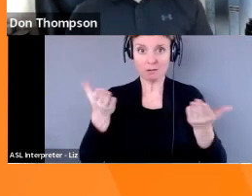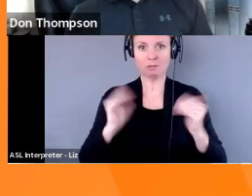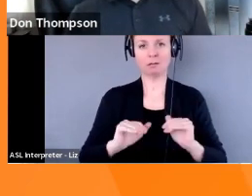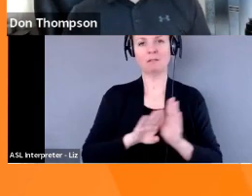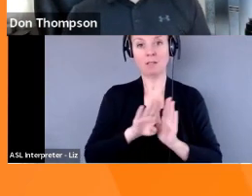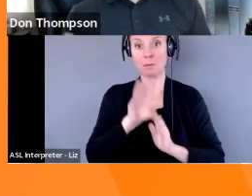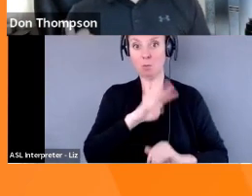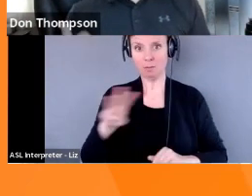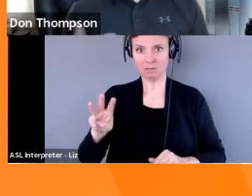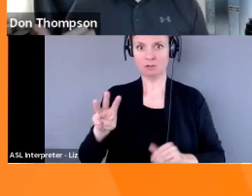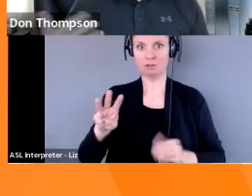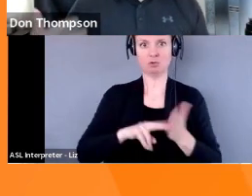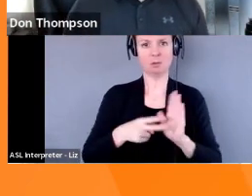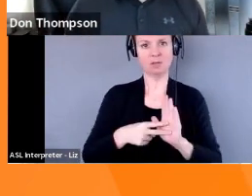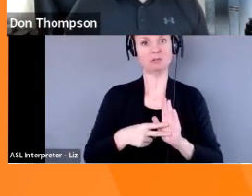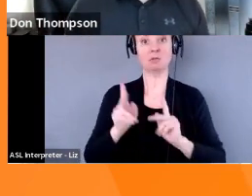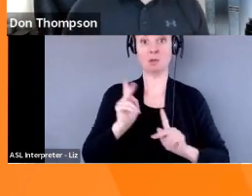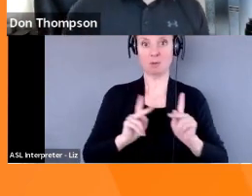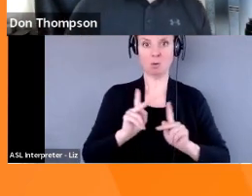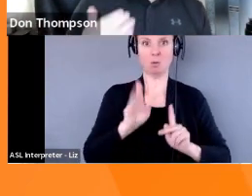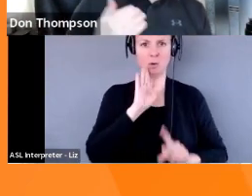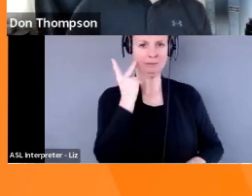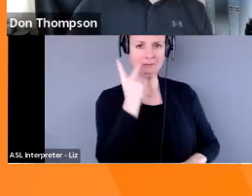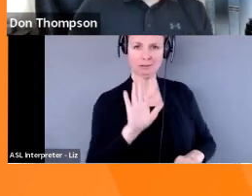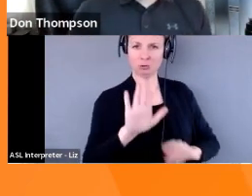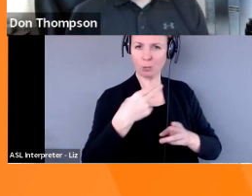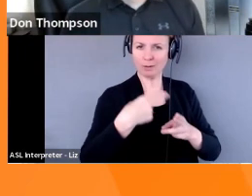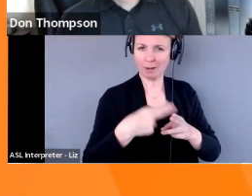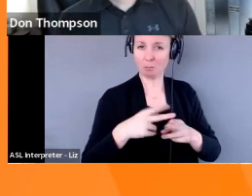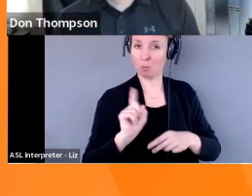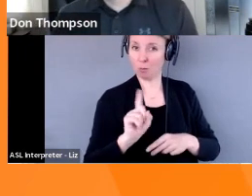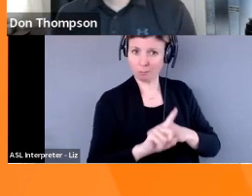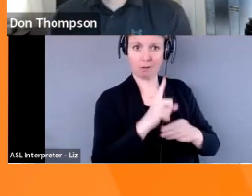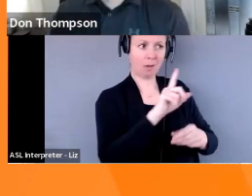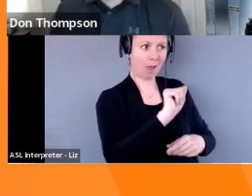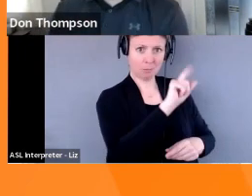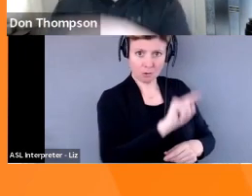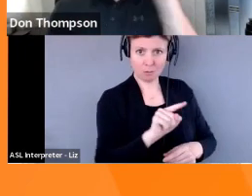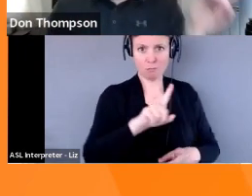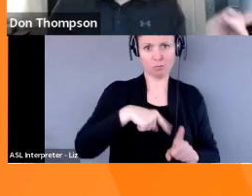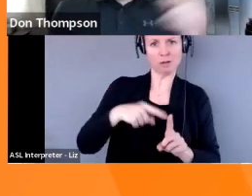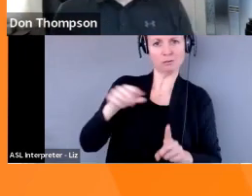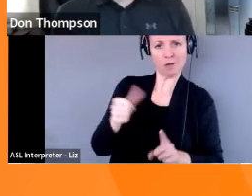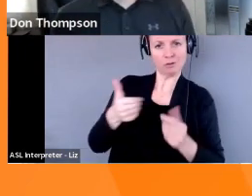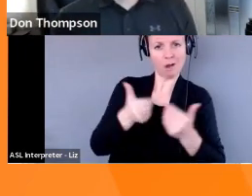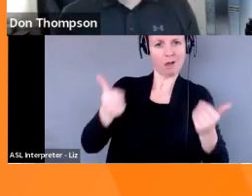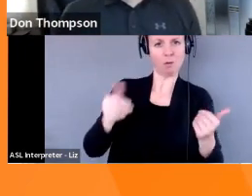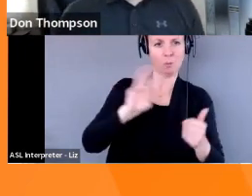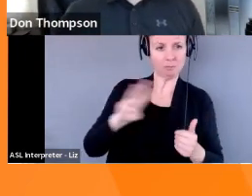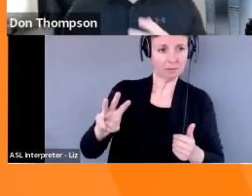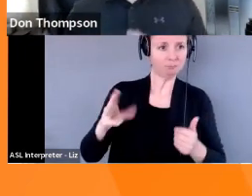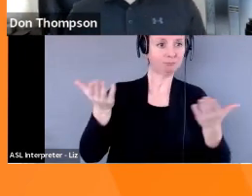and off Amazon who know that you exist. And invest in marketing promotion for your product on and off the